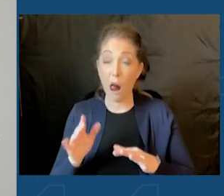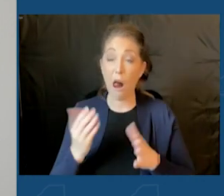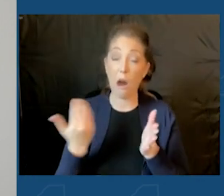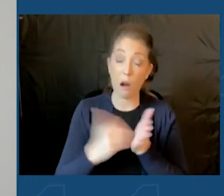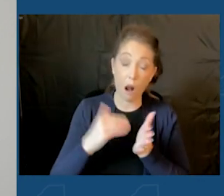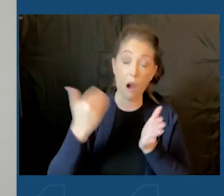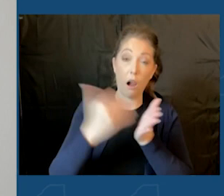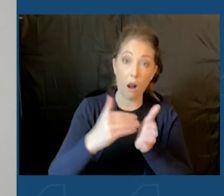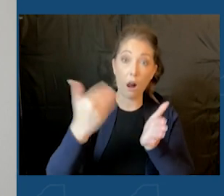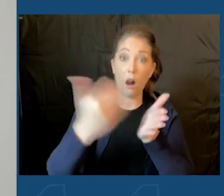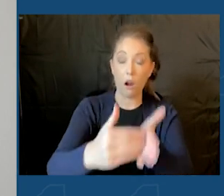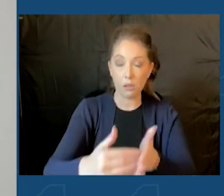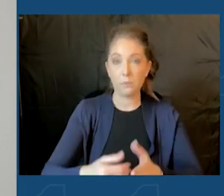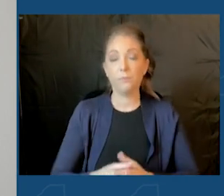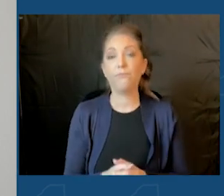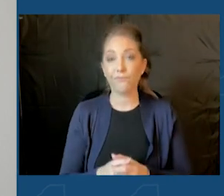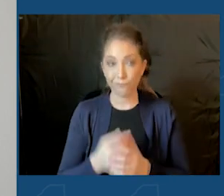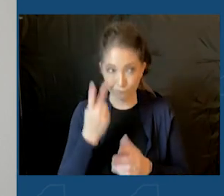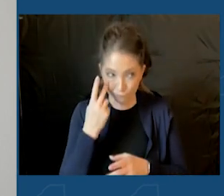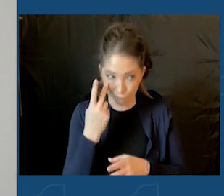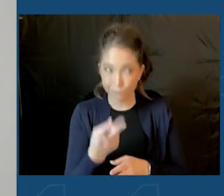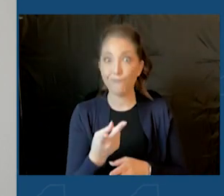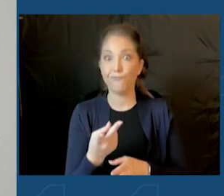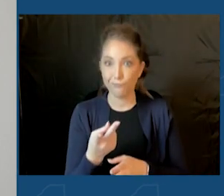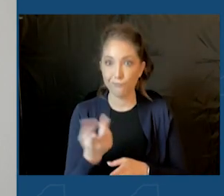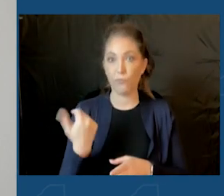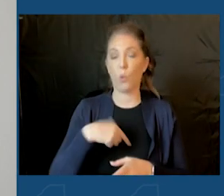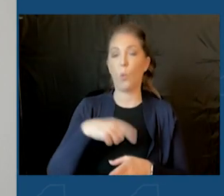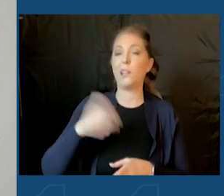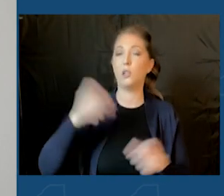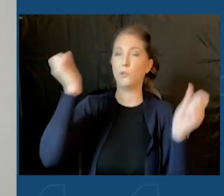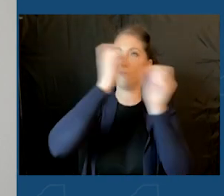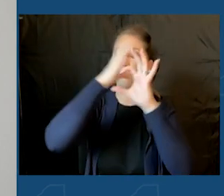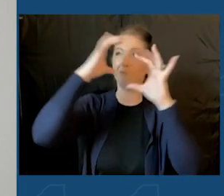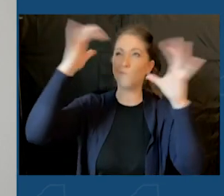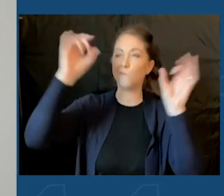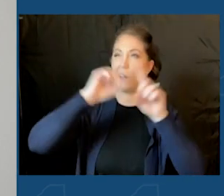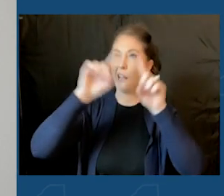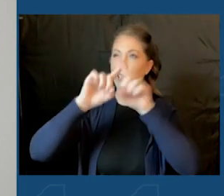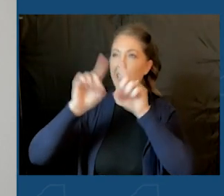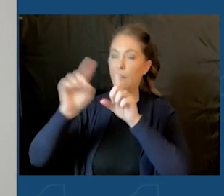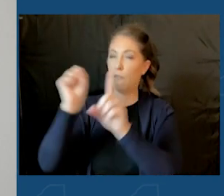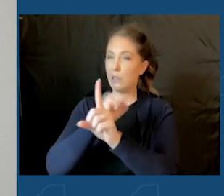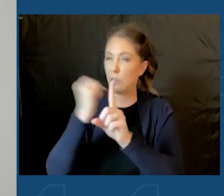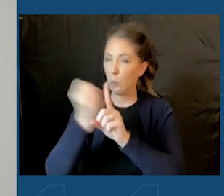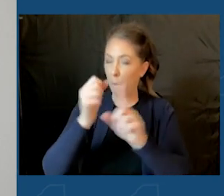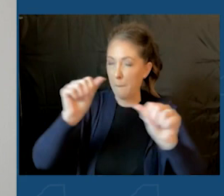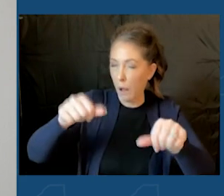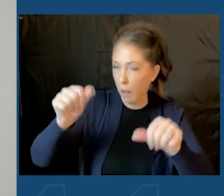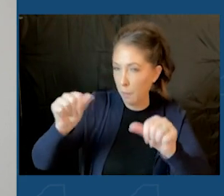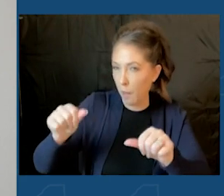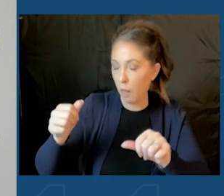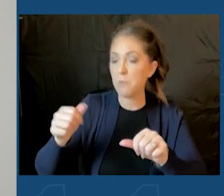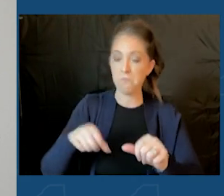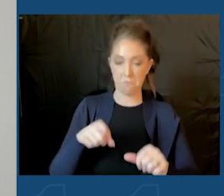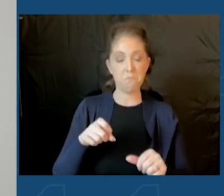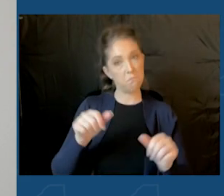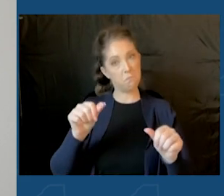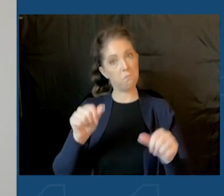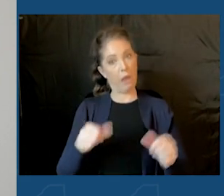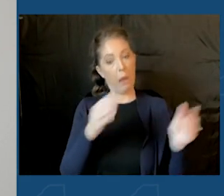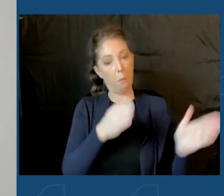that. And so we need to expand our imagination for what is possible so that we can prepare.